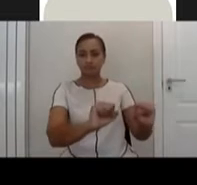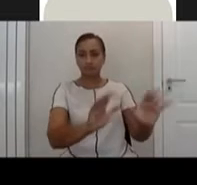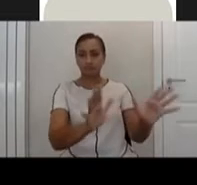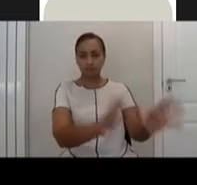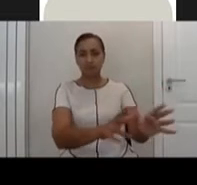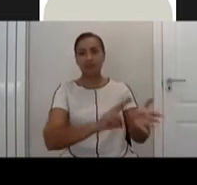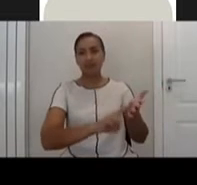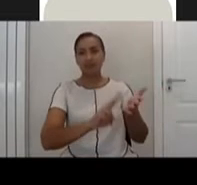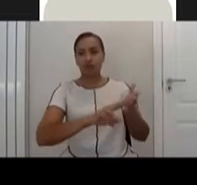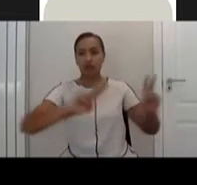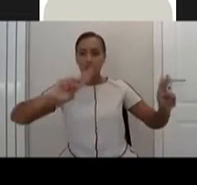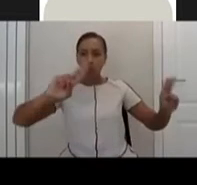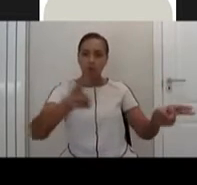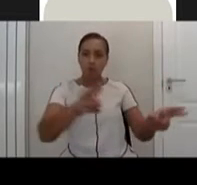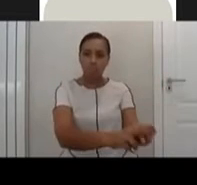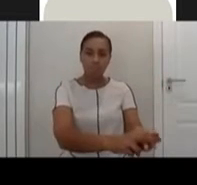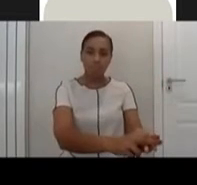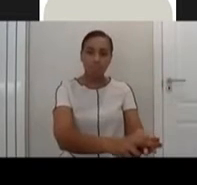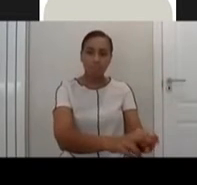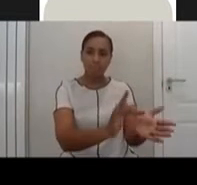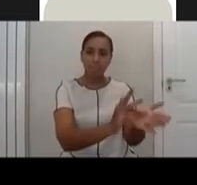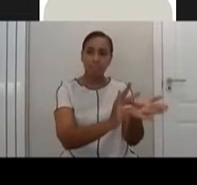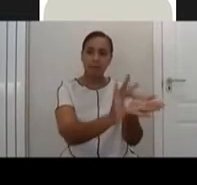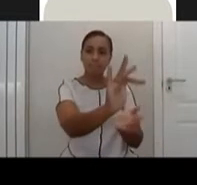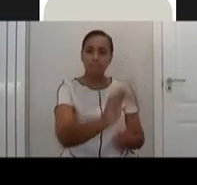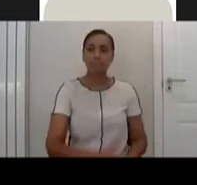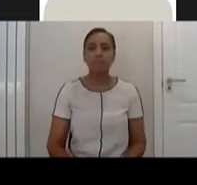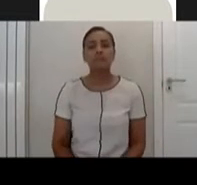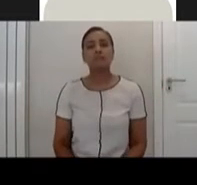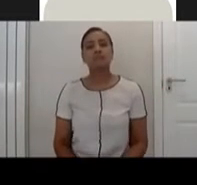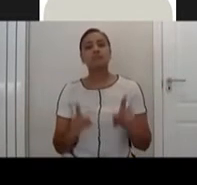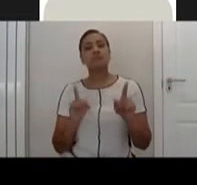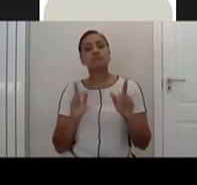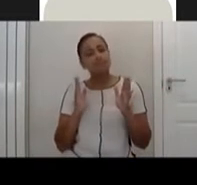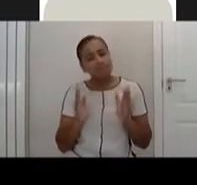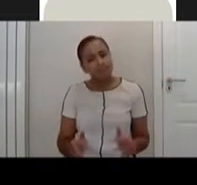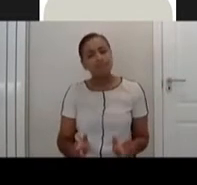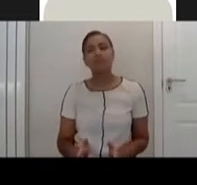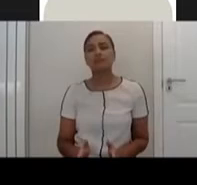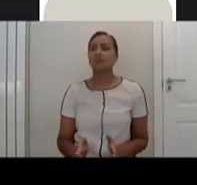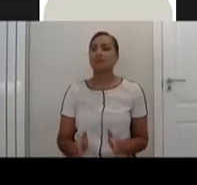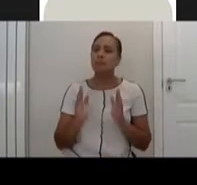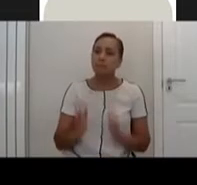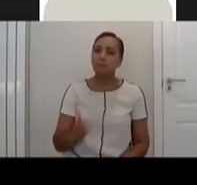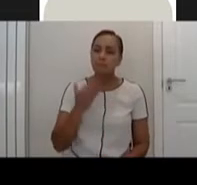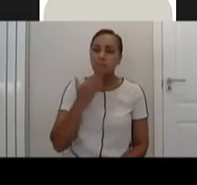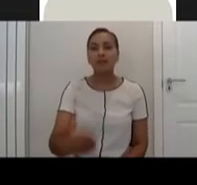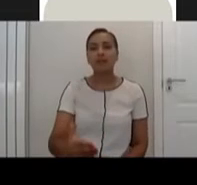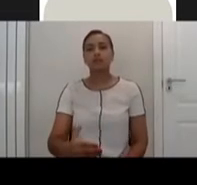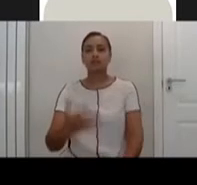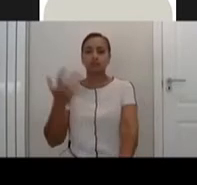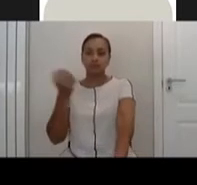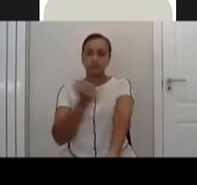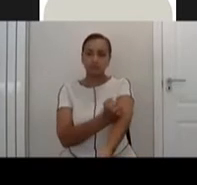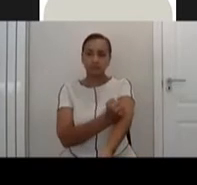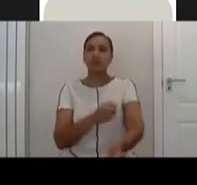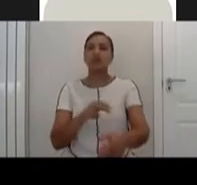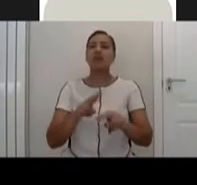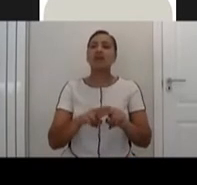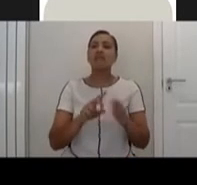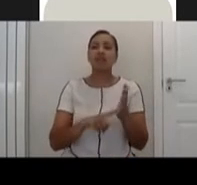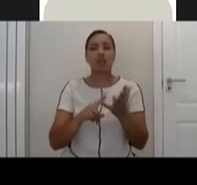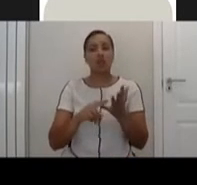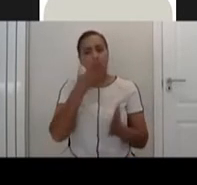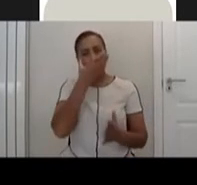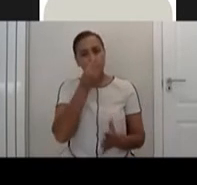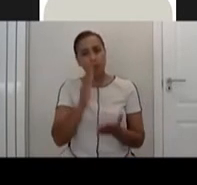off. And as Dudu was just saying, absolutely, like, to get your flu jab this year, and encourage everyone to get their